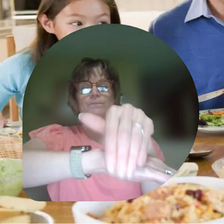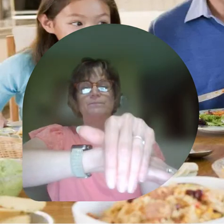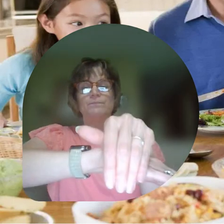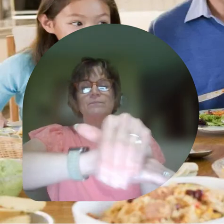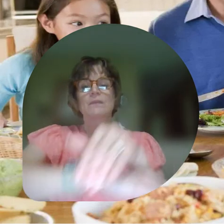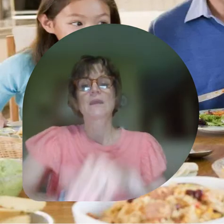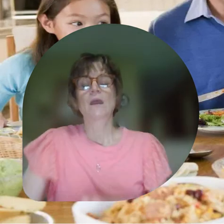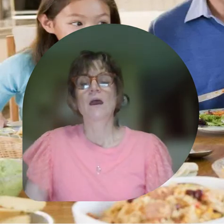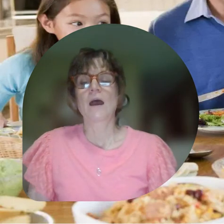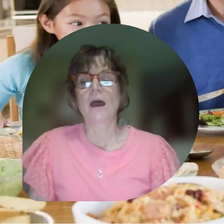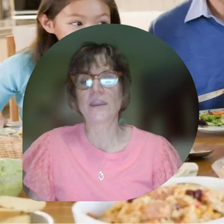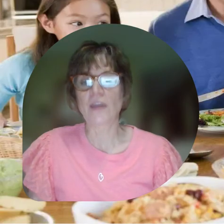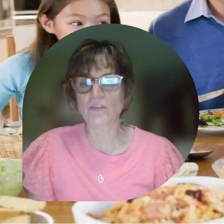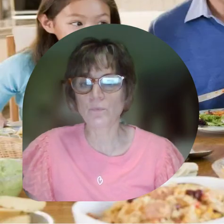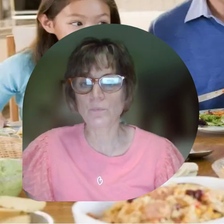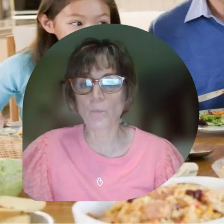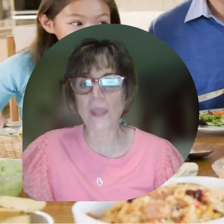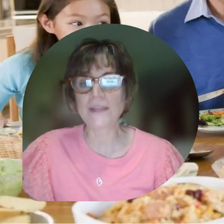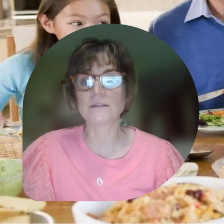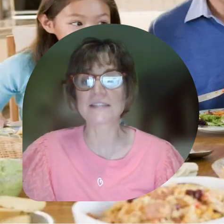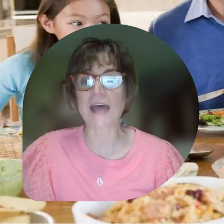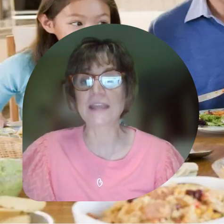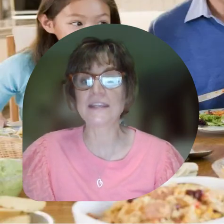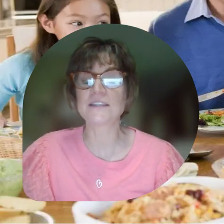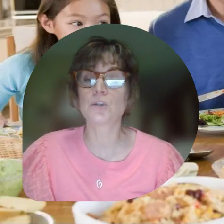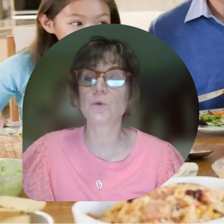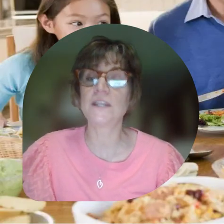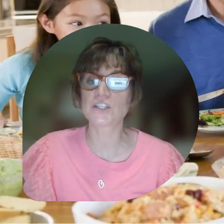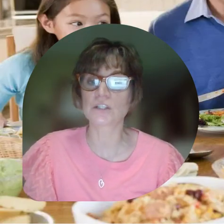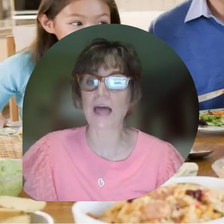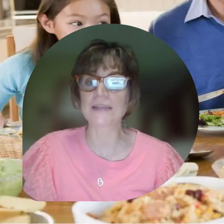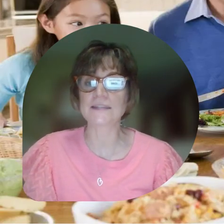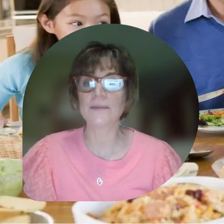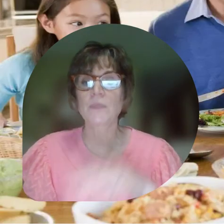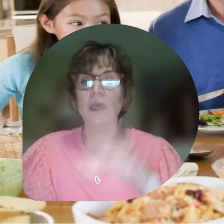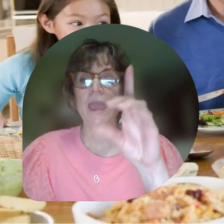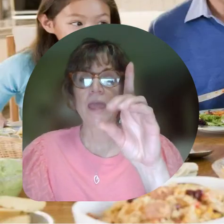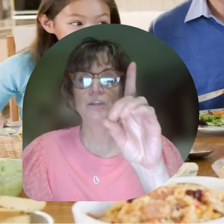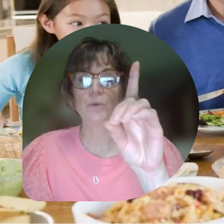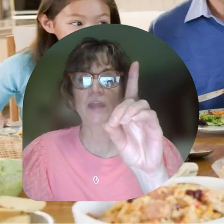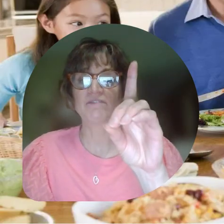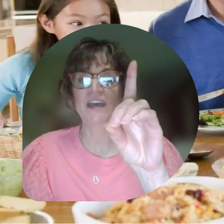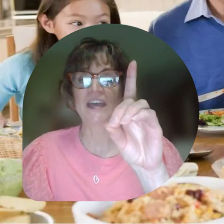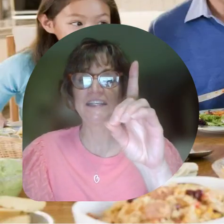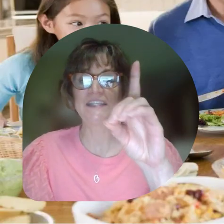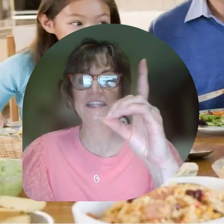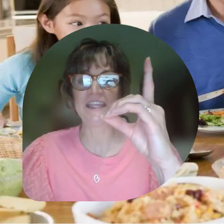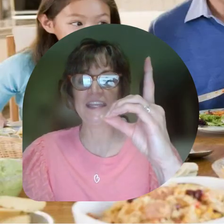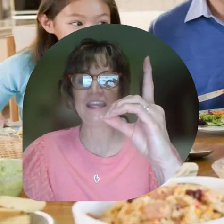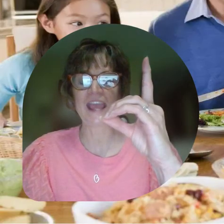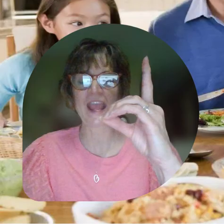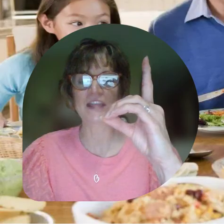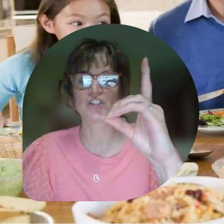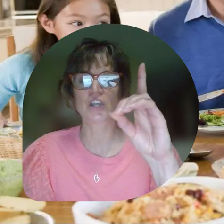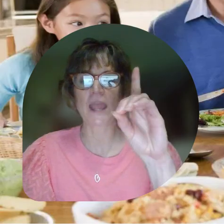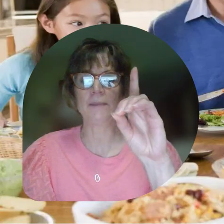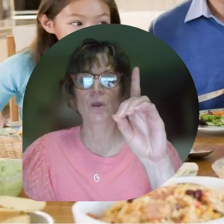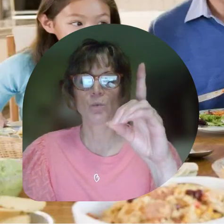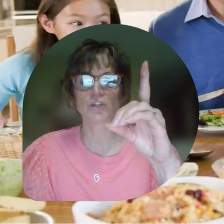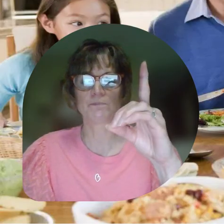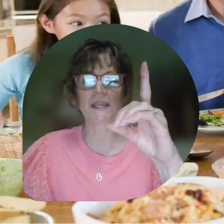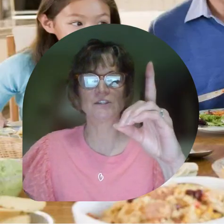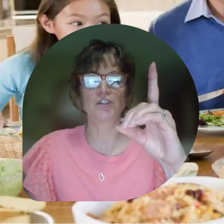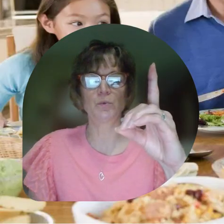Dinner. Another way to sign it is to initialize it, and you would have the D hand